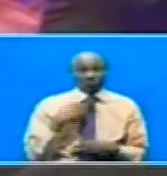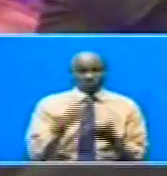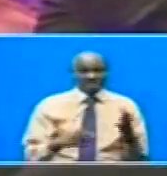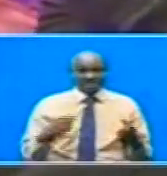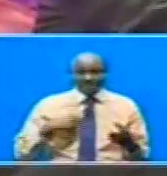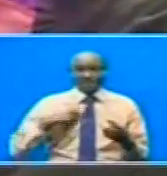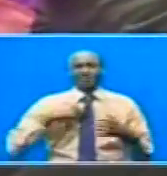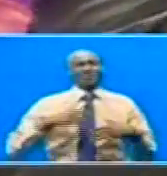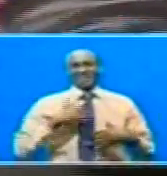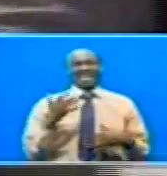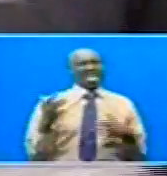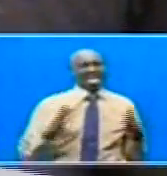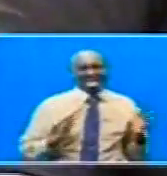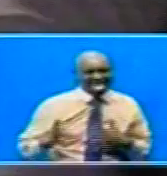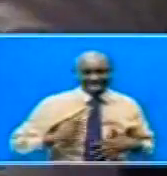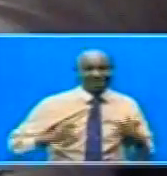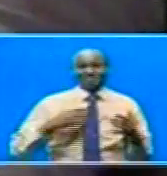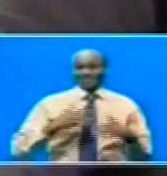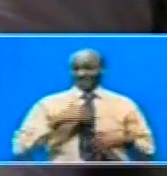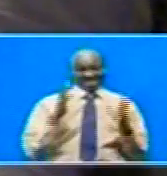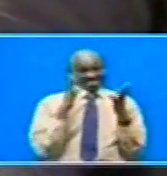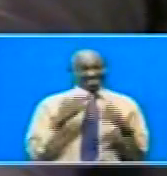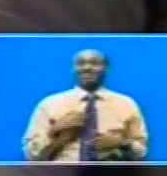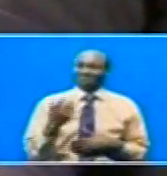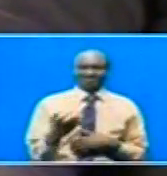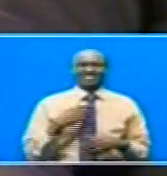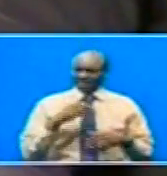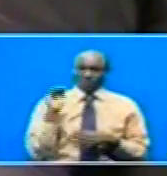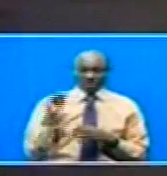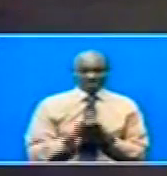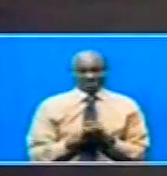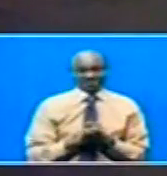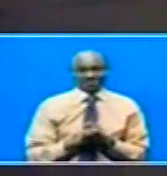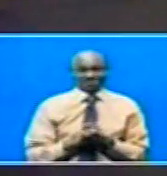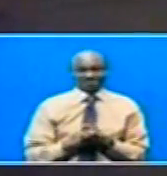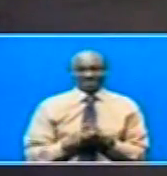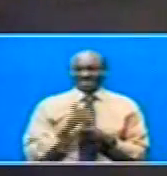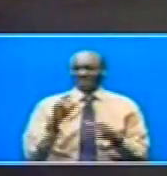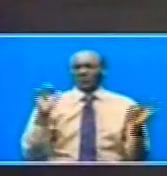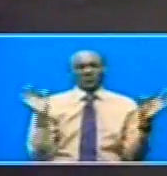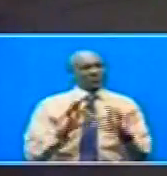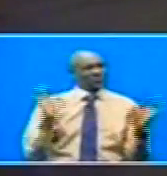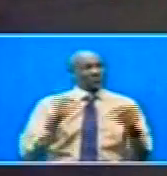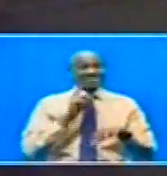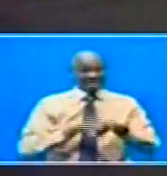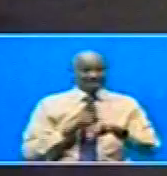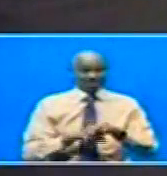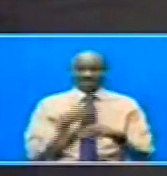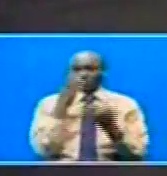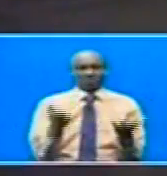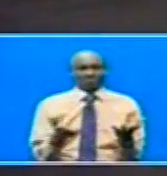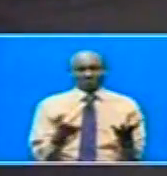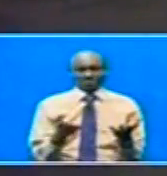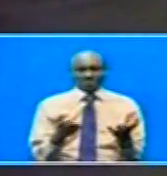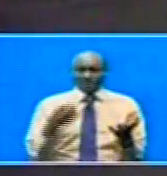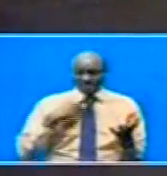chill in Washington, D.C. Yes, in that on that January morning. It was an amazing time. You know, there was this just, I